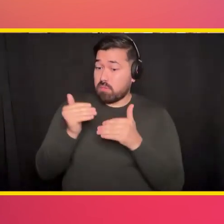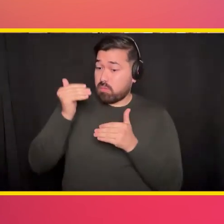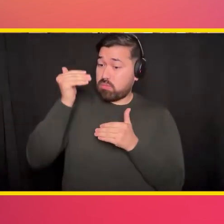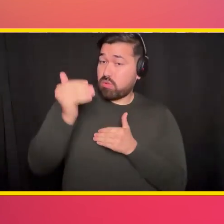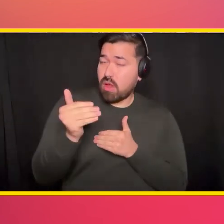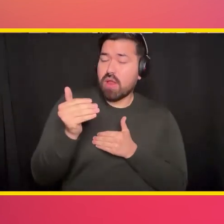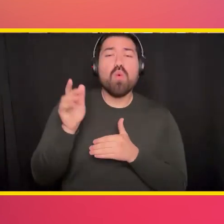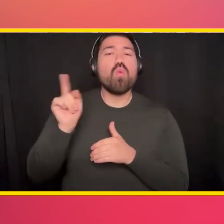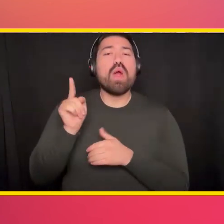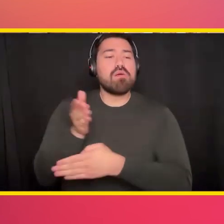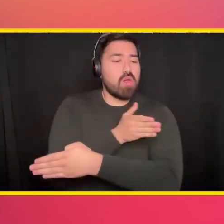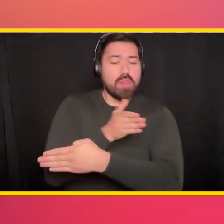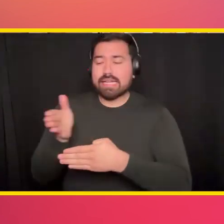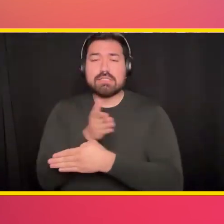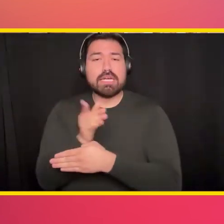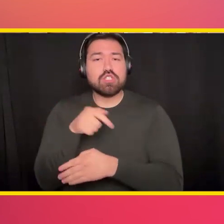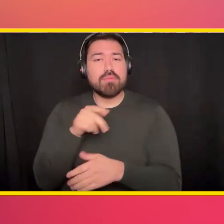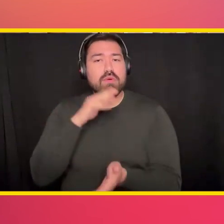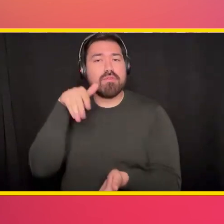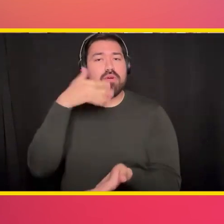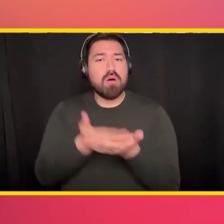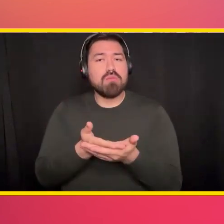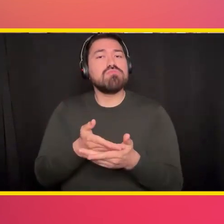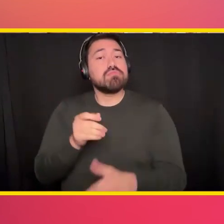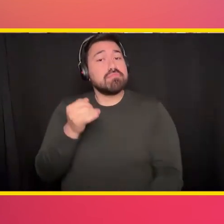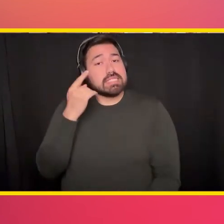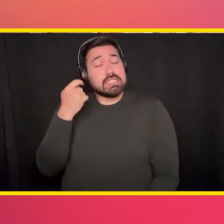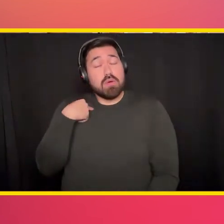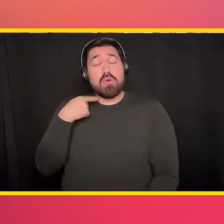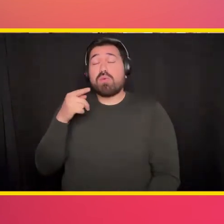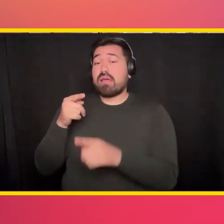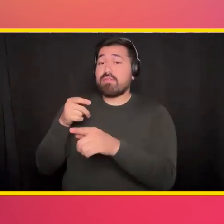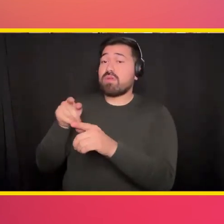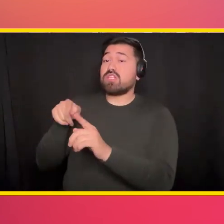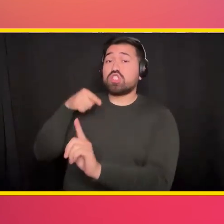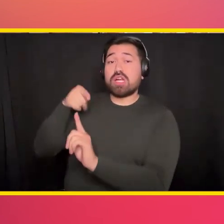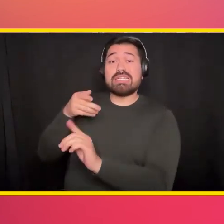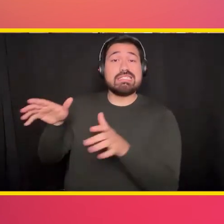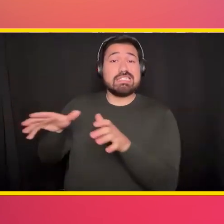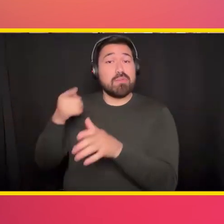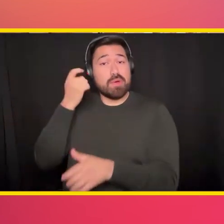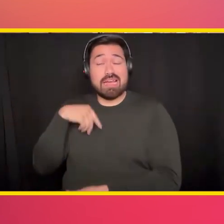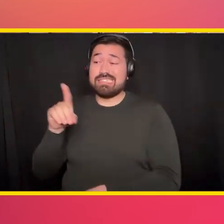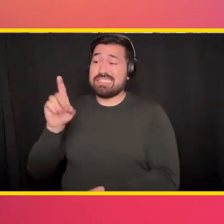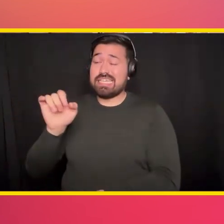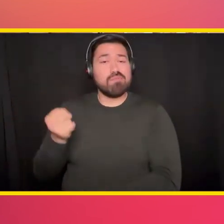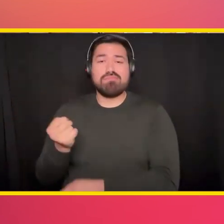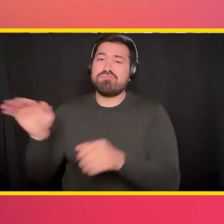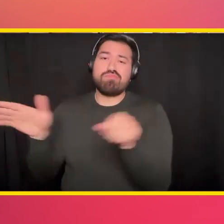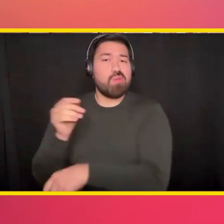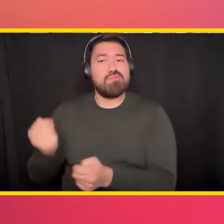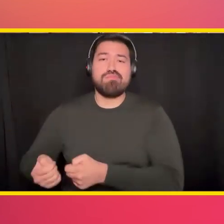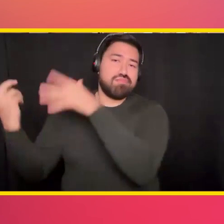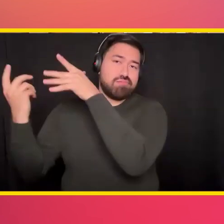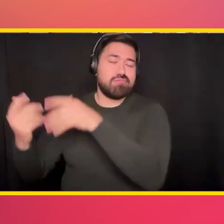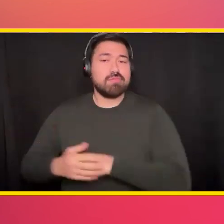on that spectrum you lie, right? Because you can fall all the way back and do like what Target did and get rid Mm. of their DEI programs in total. And now,